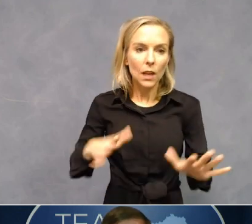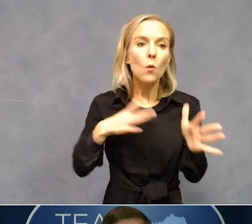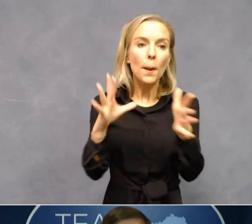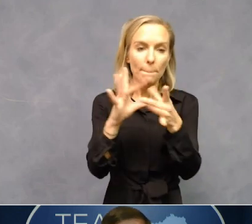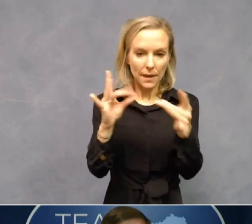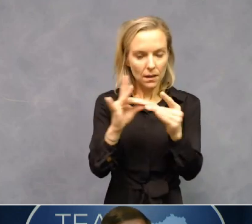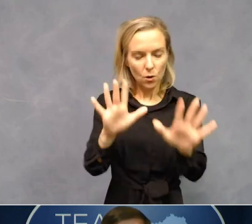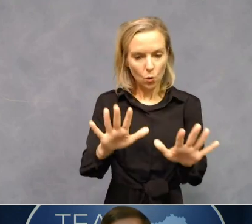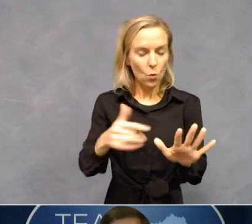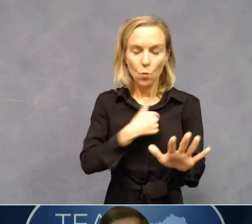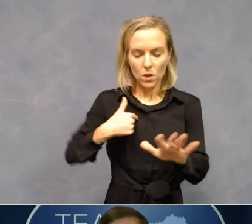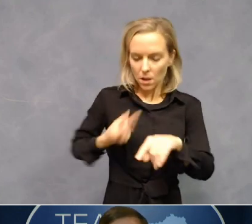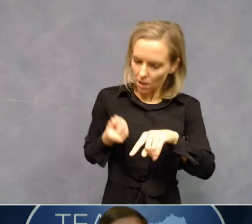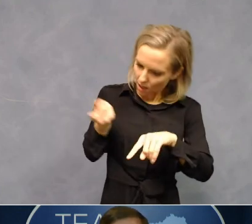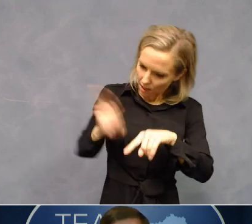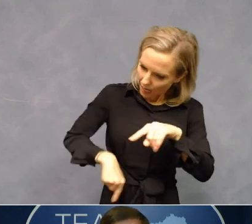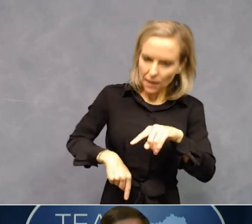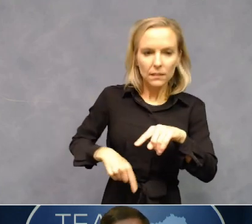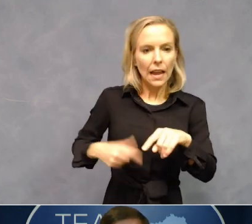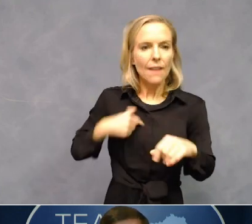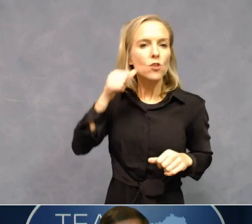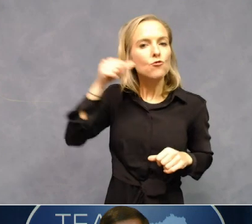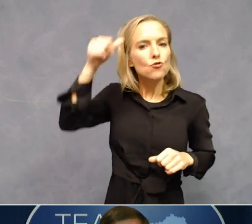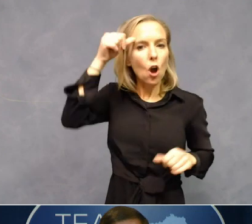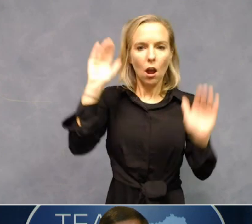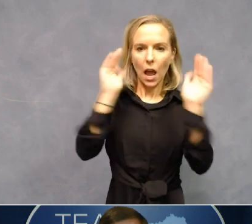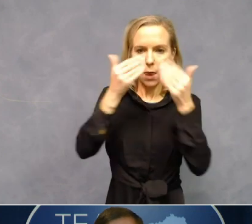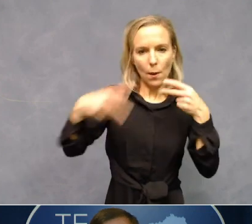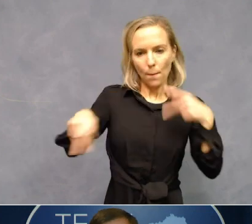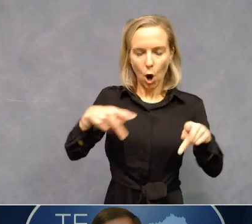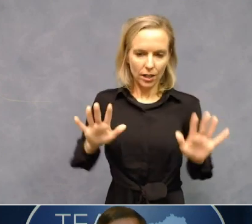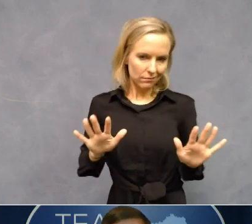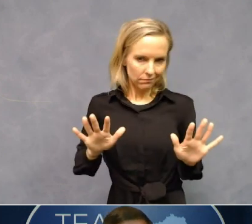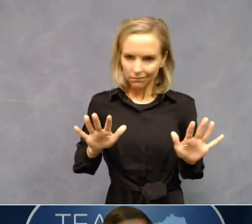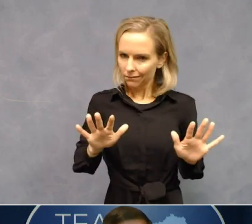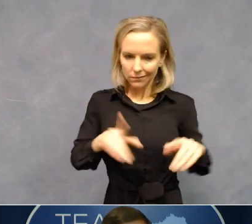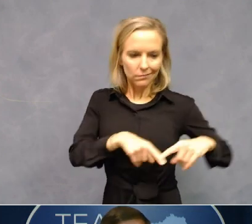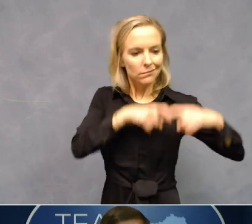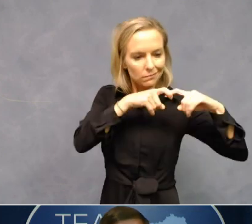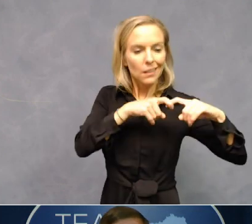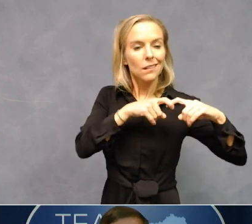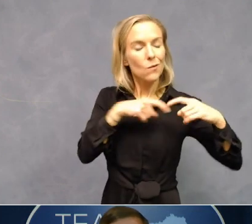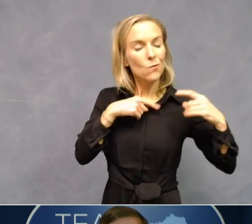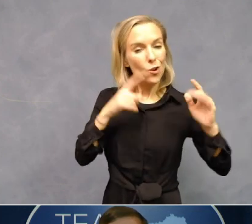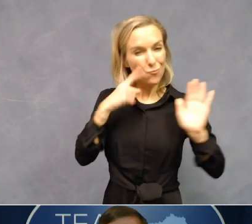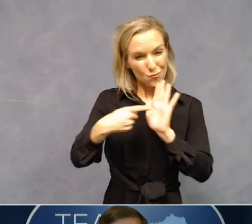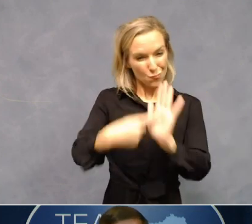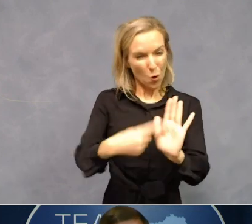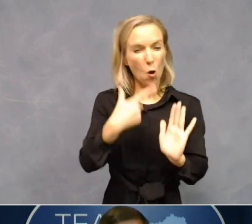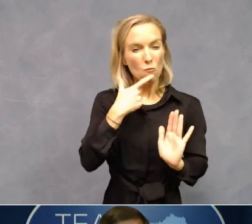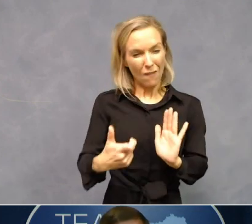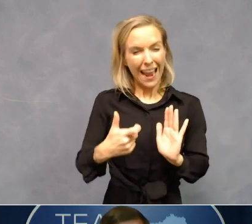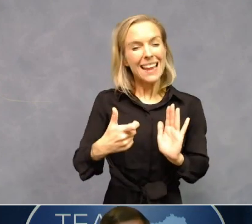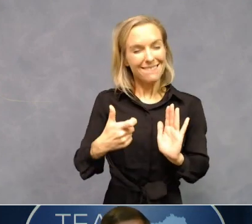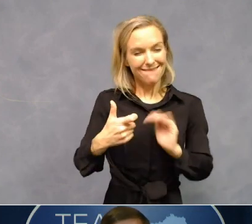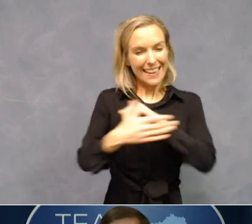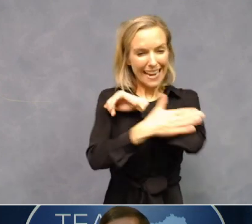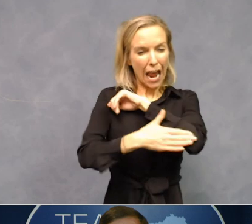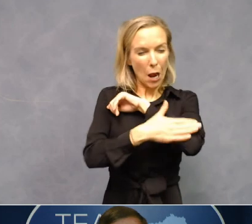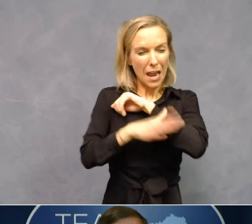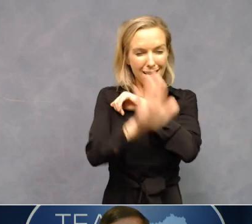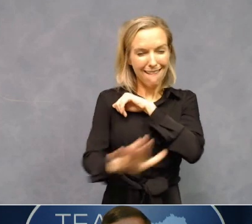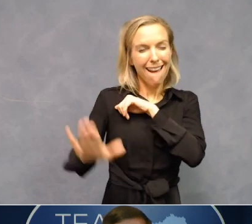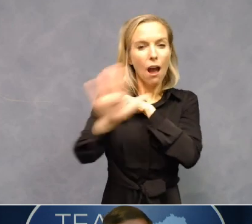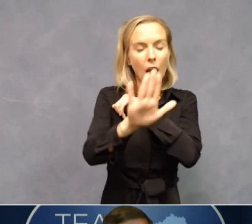cannot be having adult Halloween parties right now. When we show you the number of red counties, you'll see why. So if